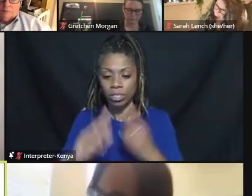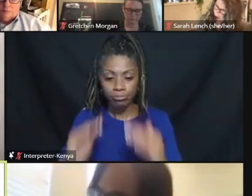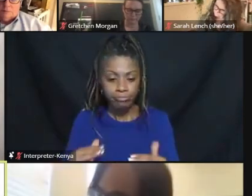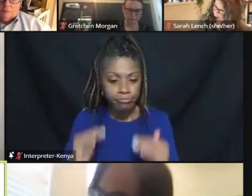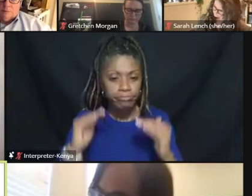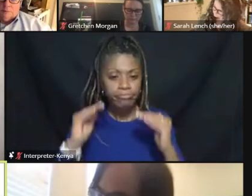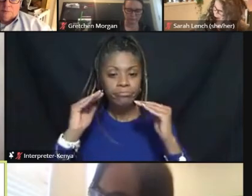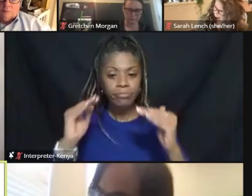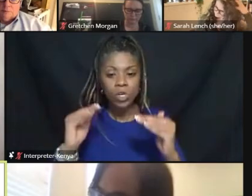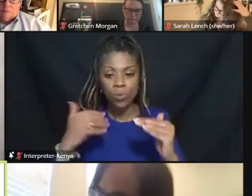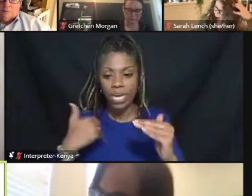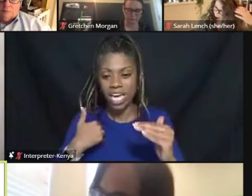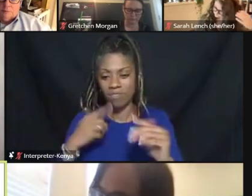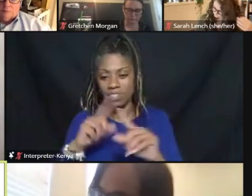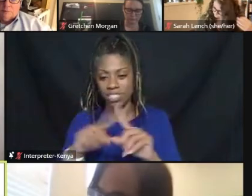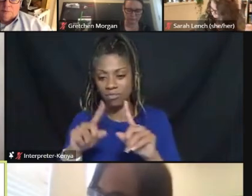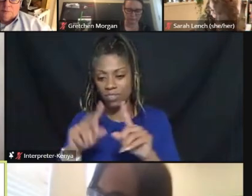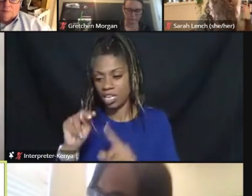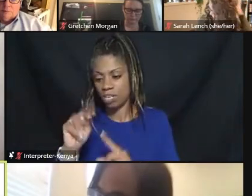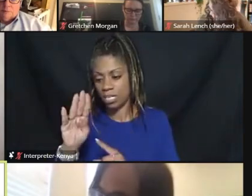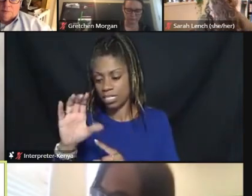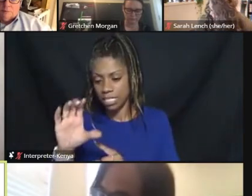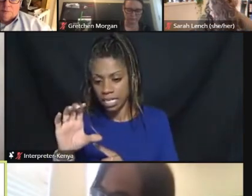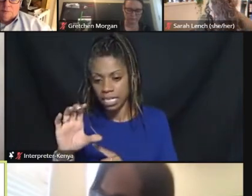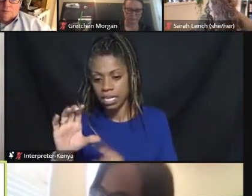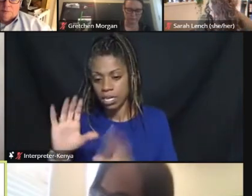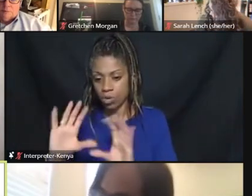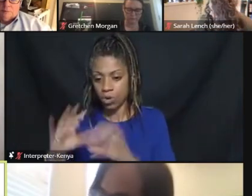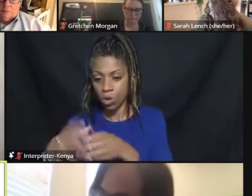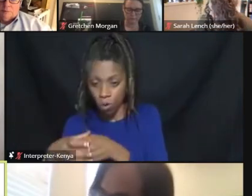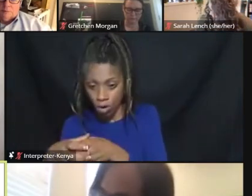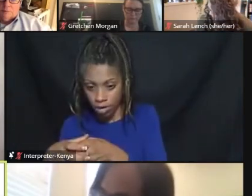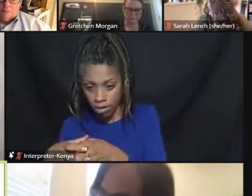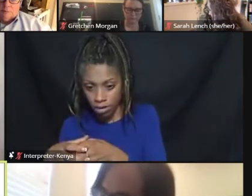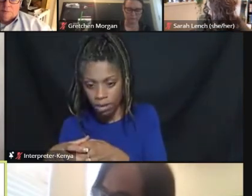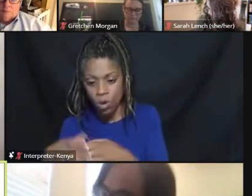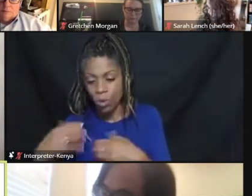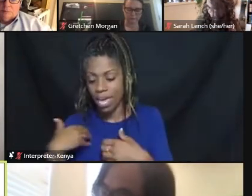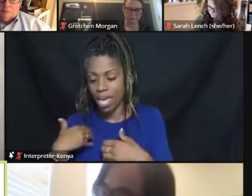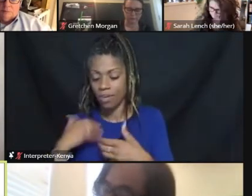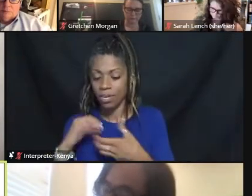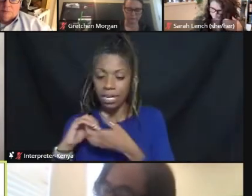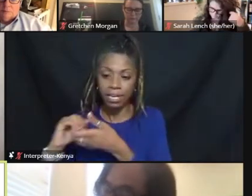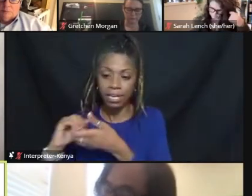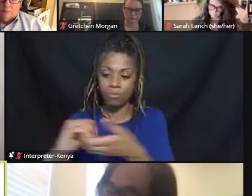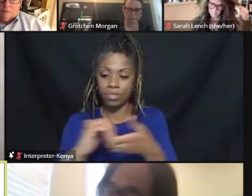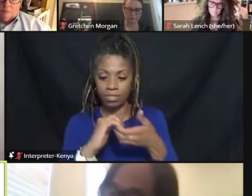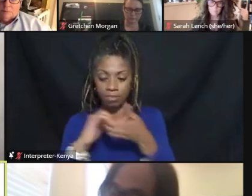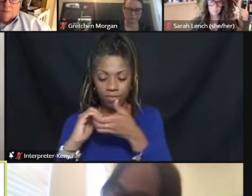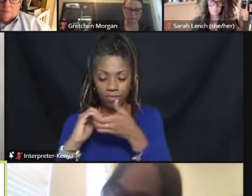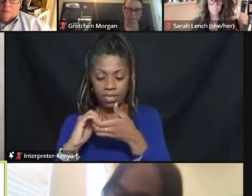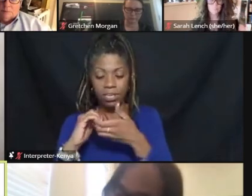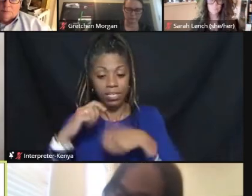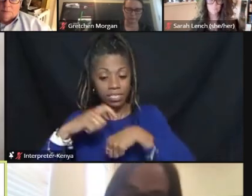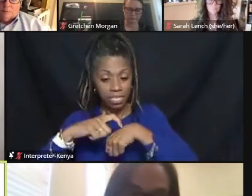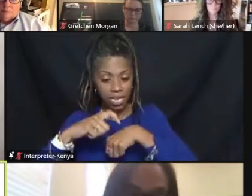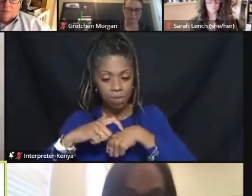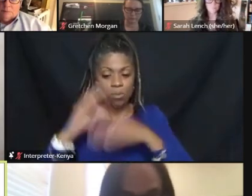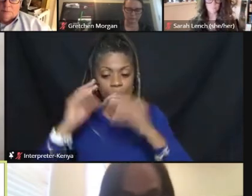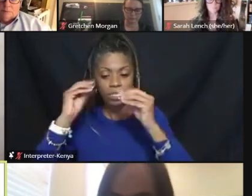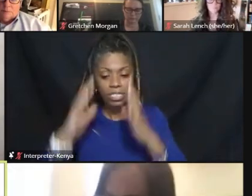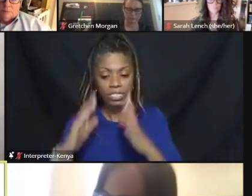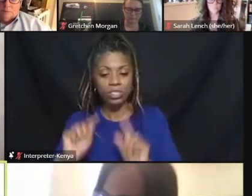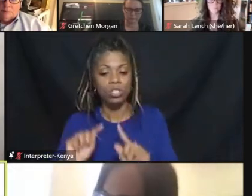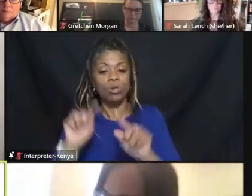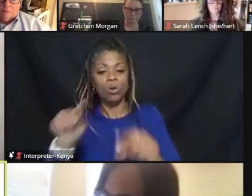MBCT cohort. We offer collaborative release time where teachers go and share and learn. We know that, we all know that